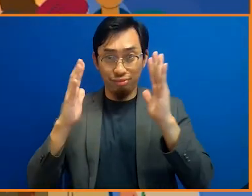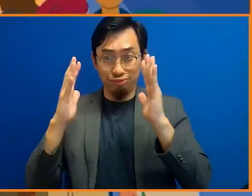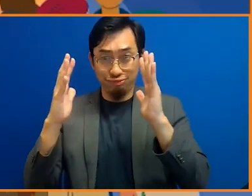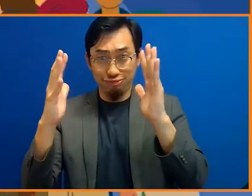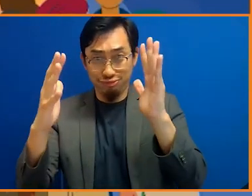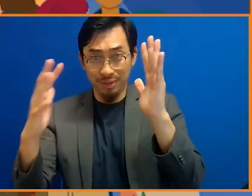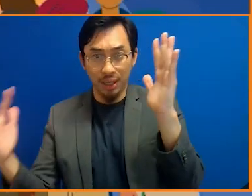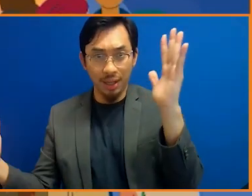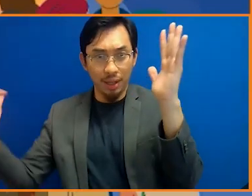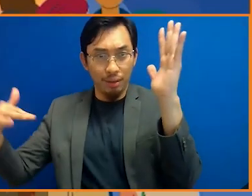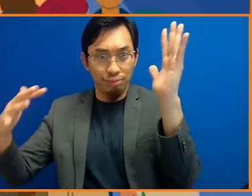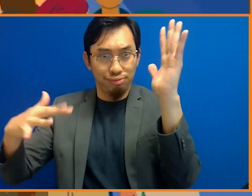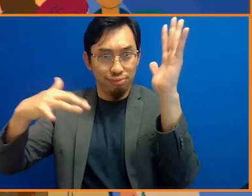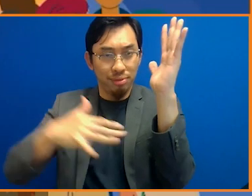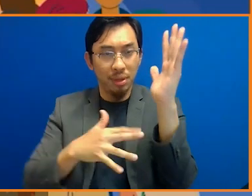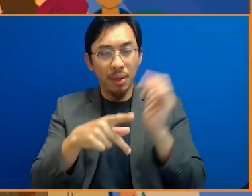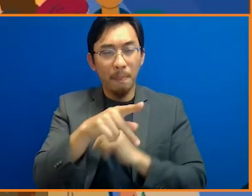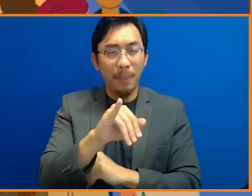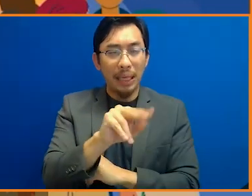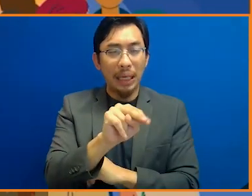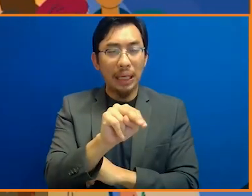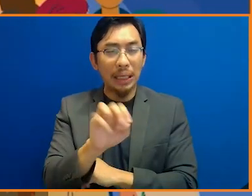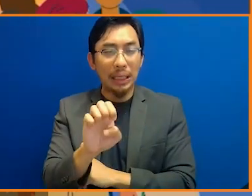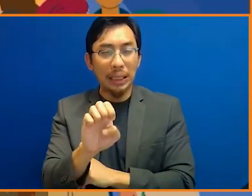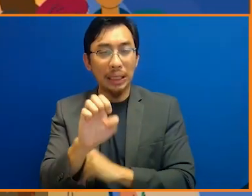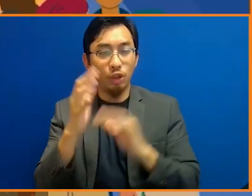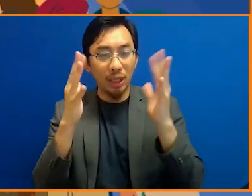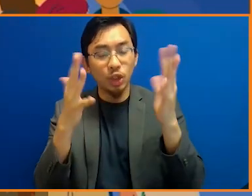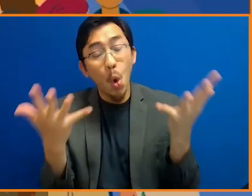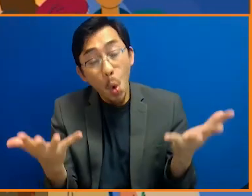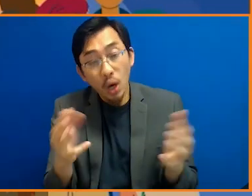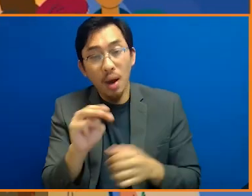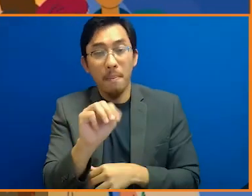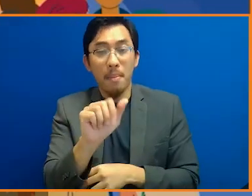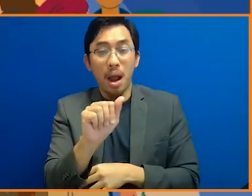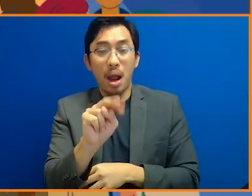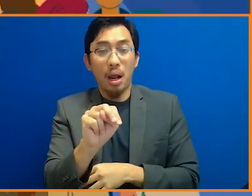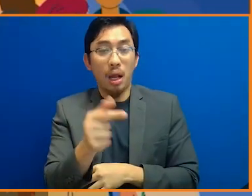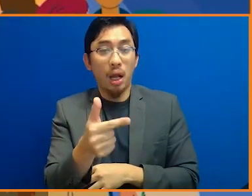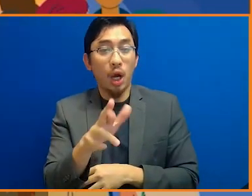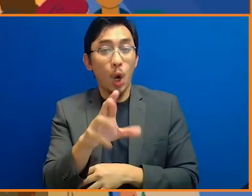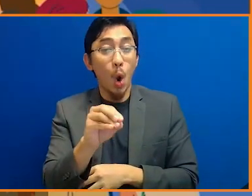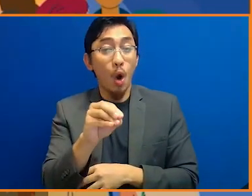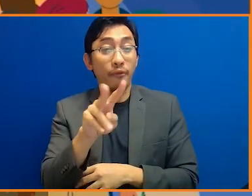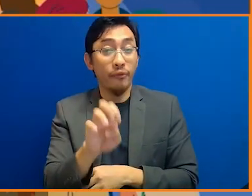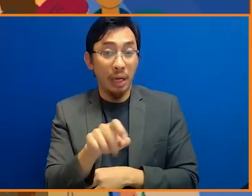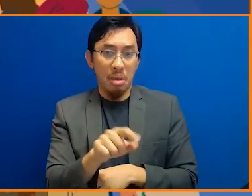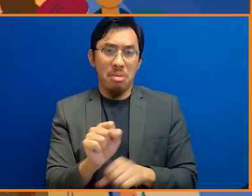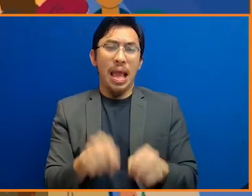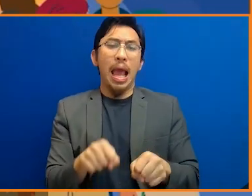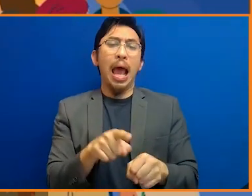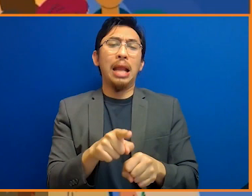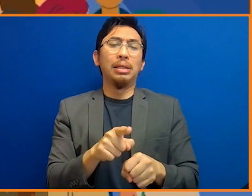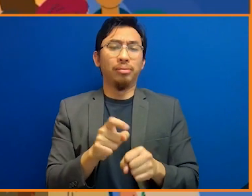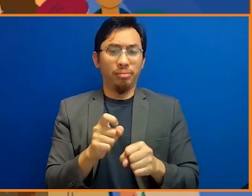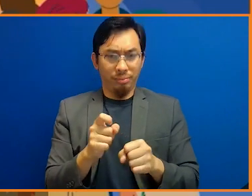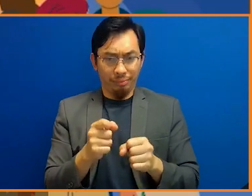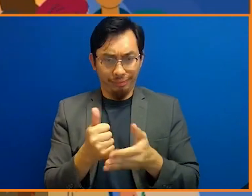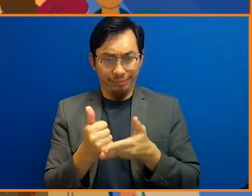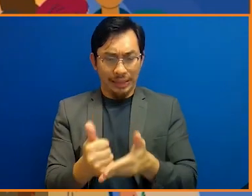that such kind of trees, pine trees or mangrove growth, of course it